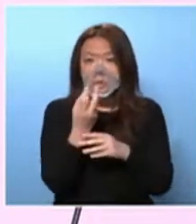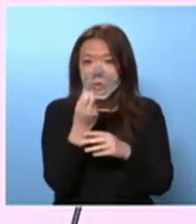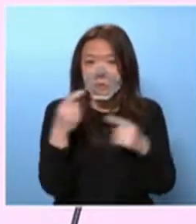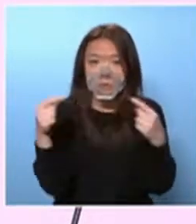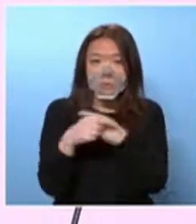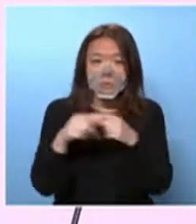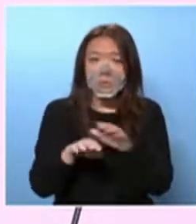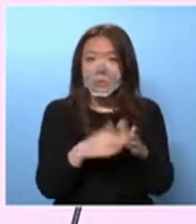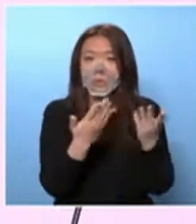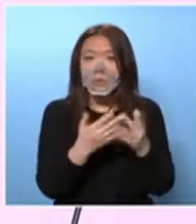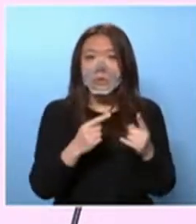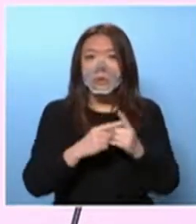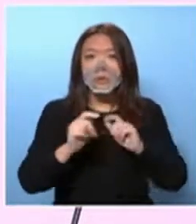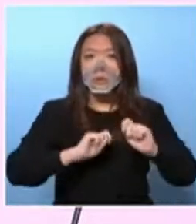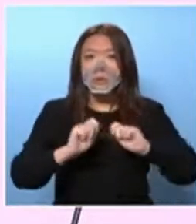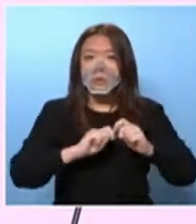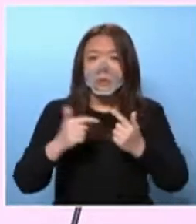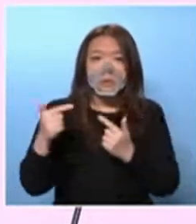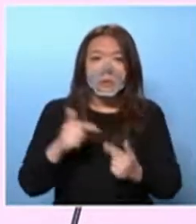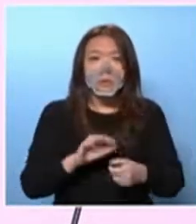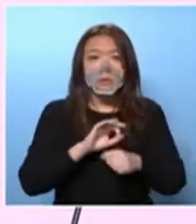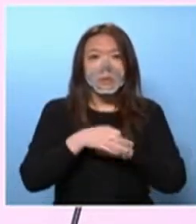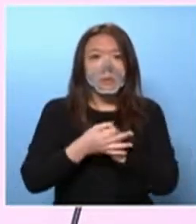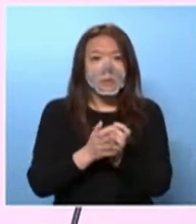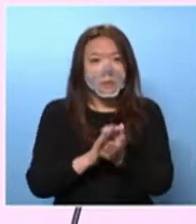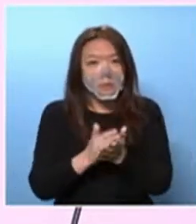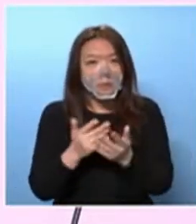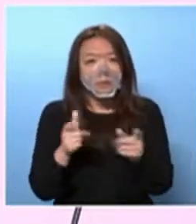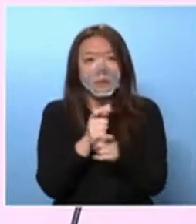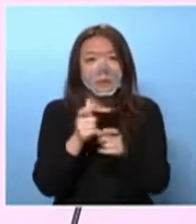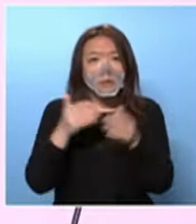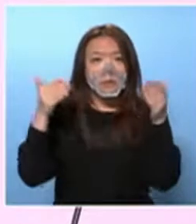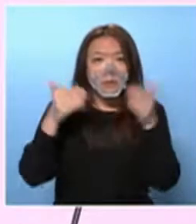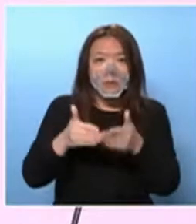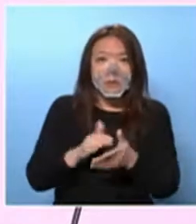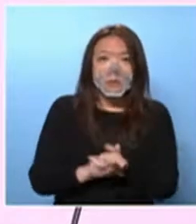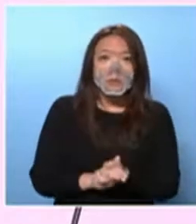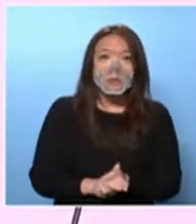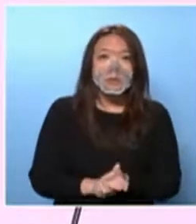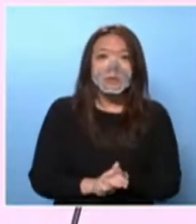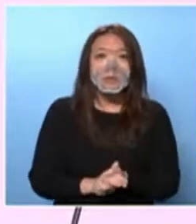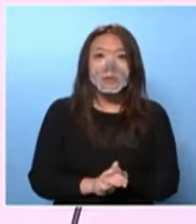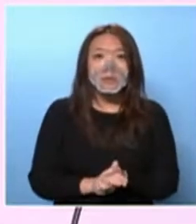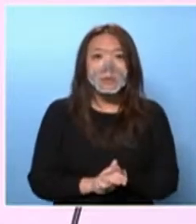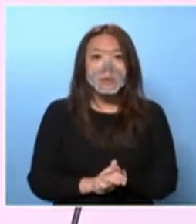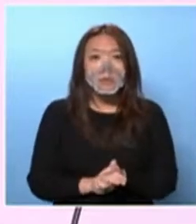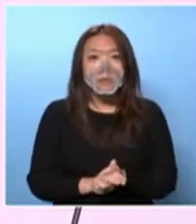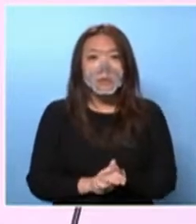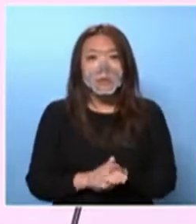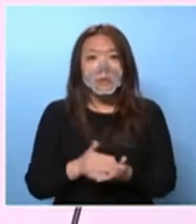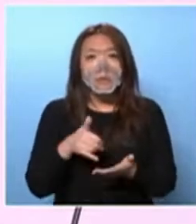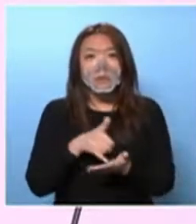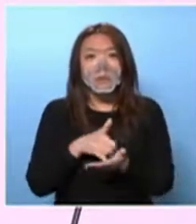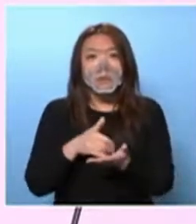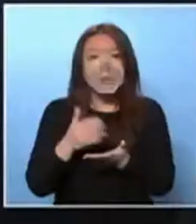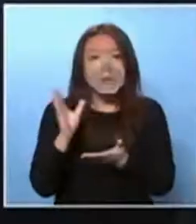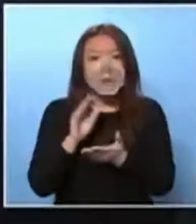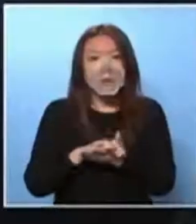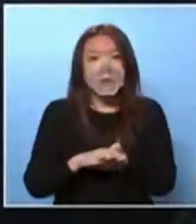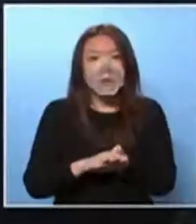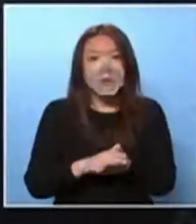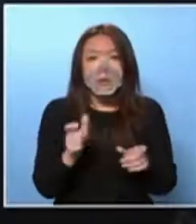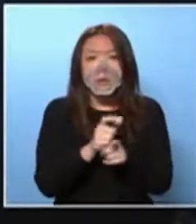continuous reform, high-quality two-way opening up, ongoing RMB internationalization and transformation to a green and zero-emission